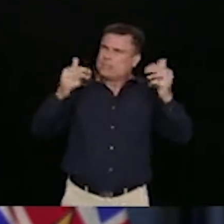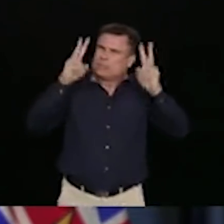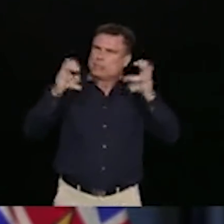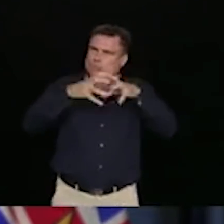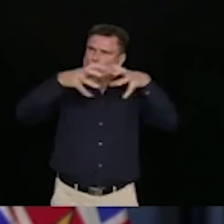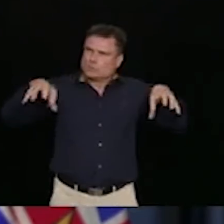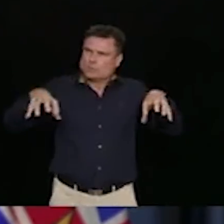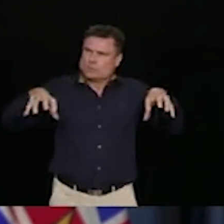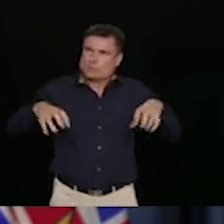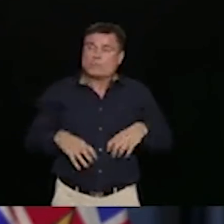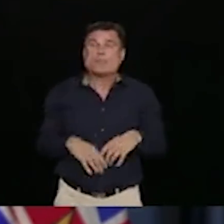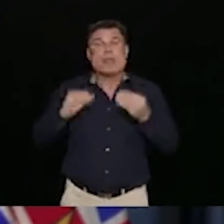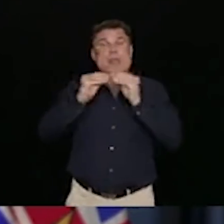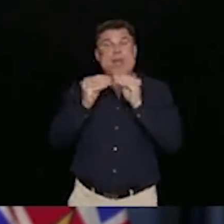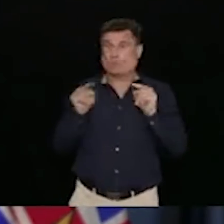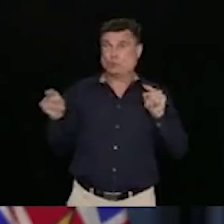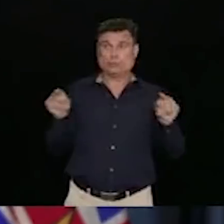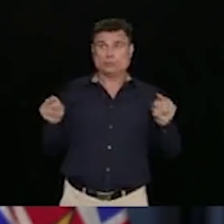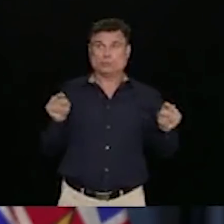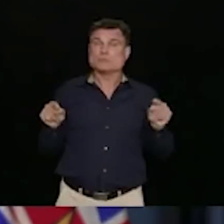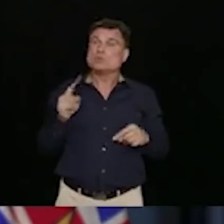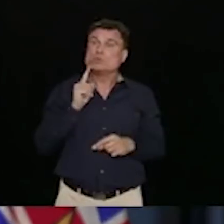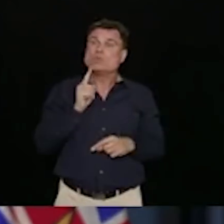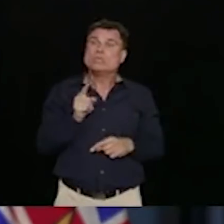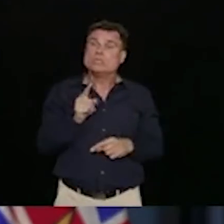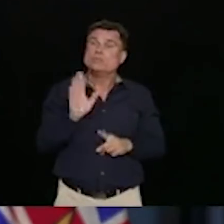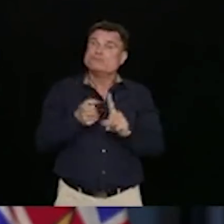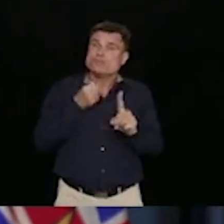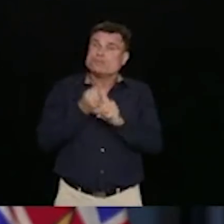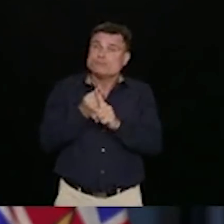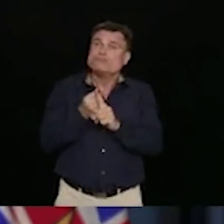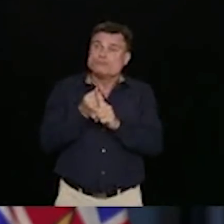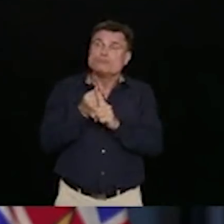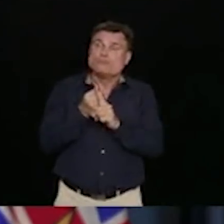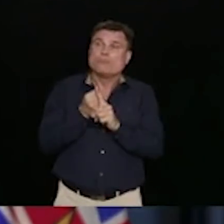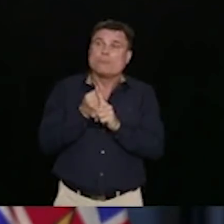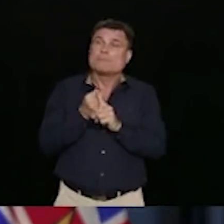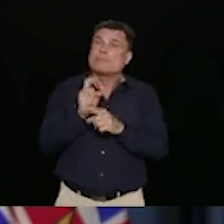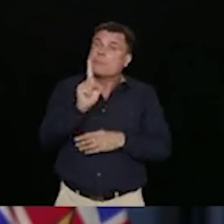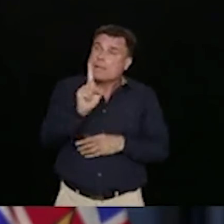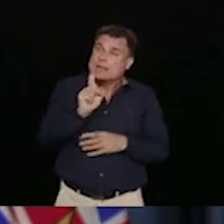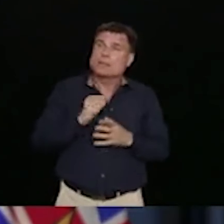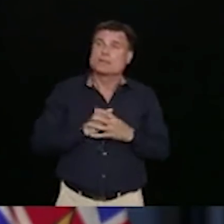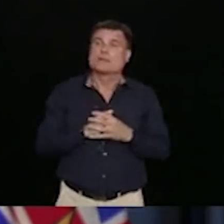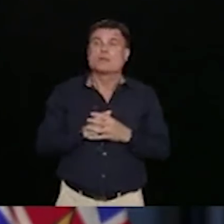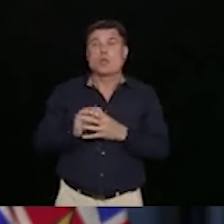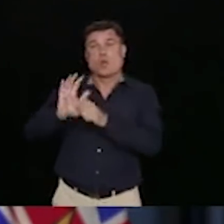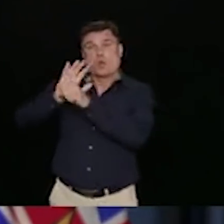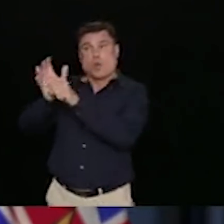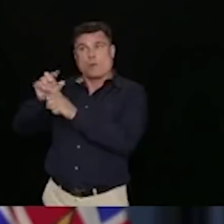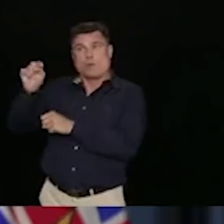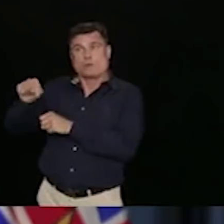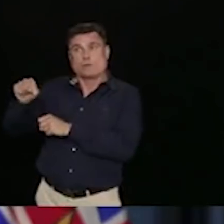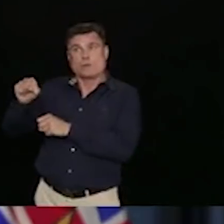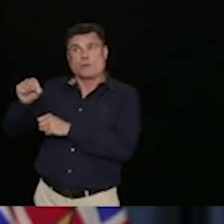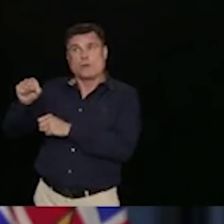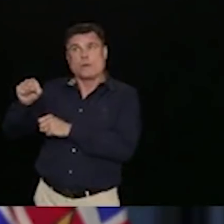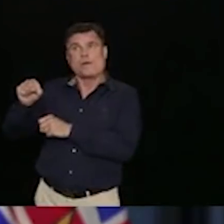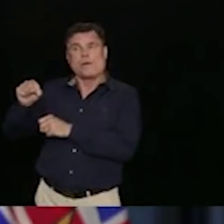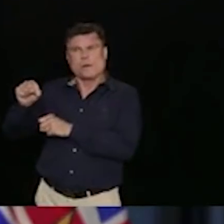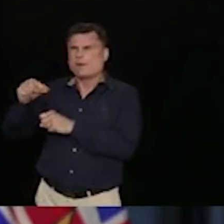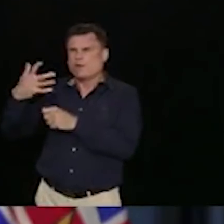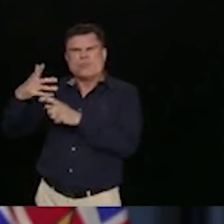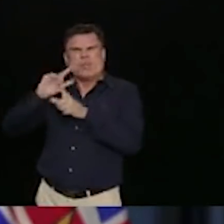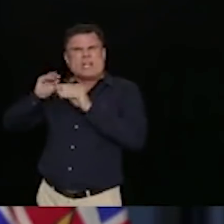numbers are similar is a coincidence, but I don't believe there's anything we can learn from that. The COVID-19 crisis is